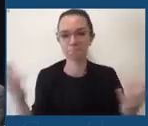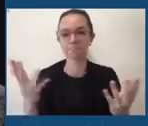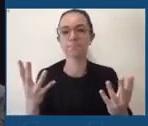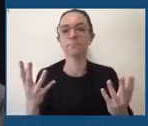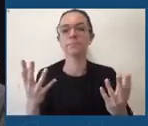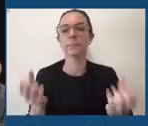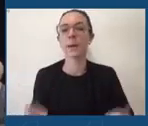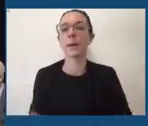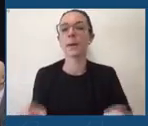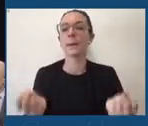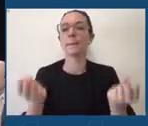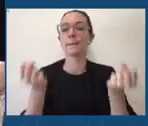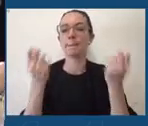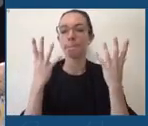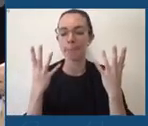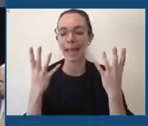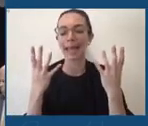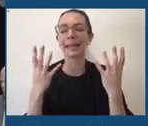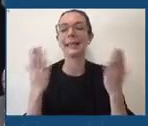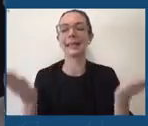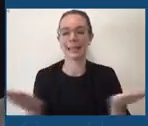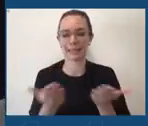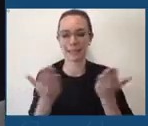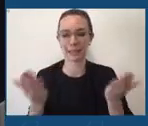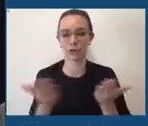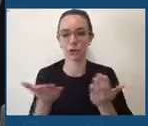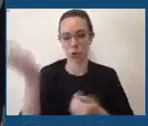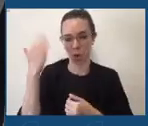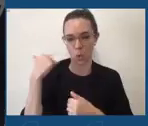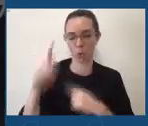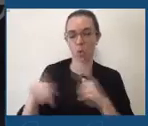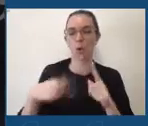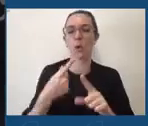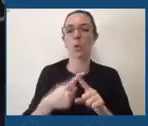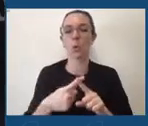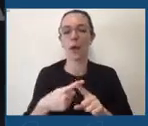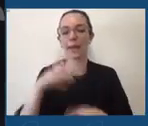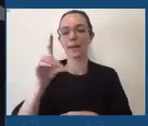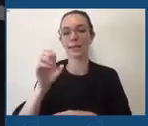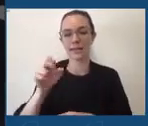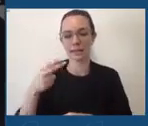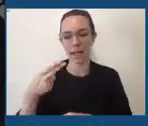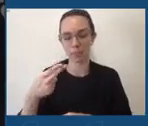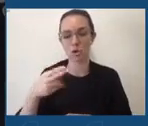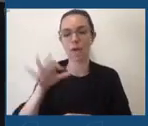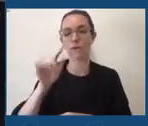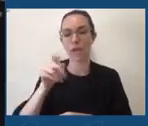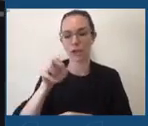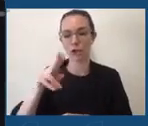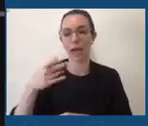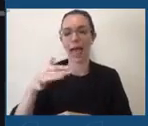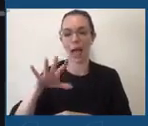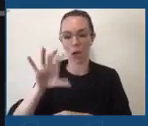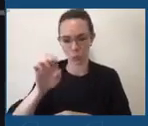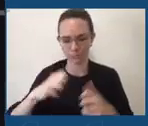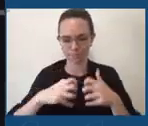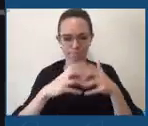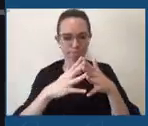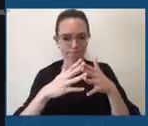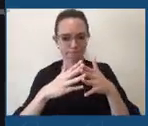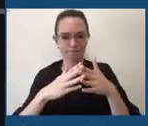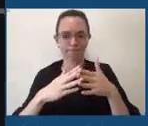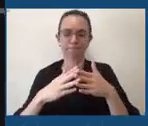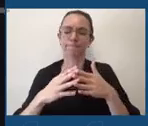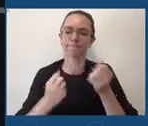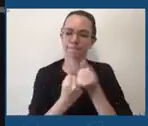many years ago, when Deborah Fraser-Howes pioneered the work against AIDS